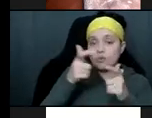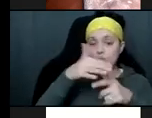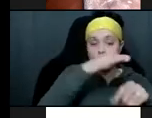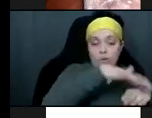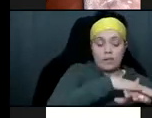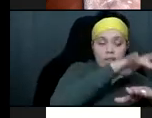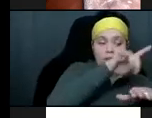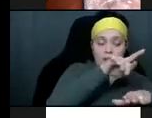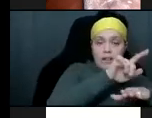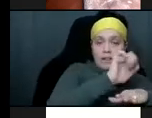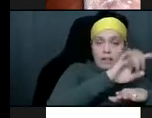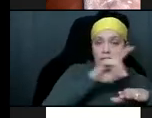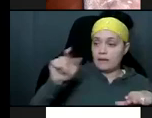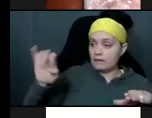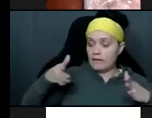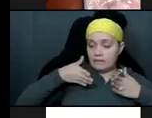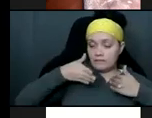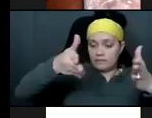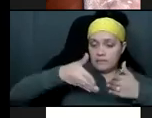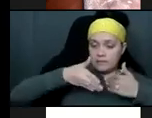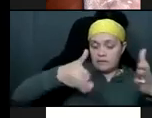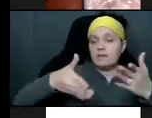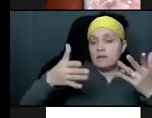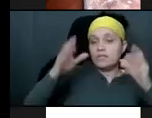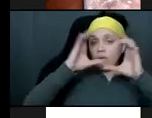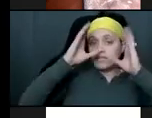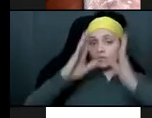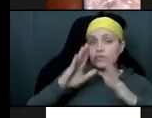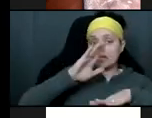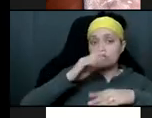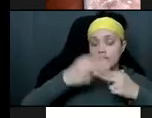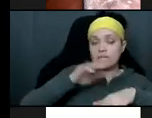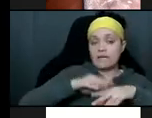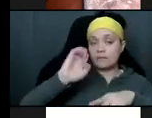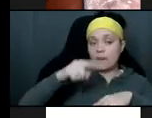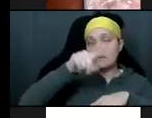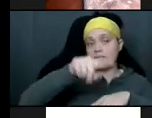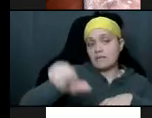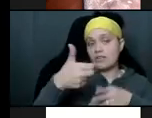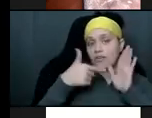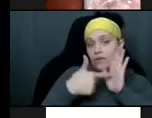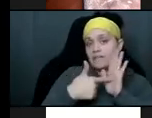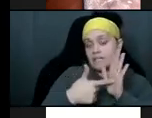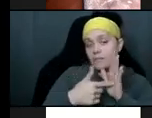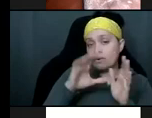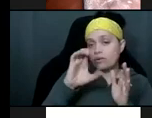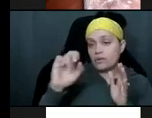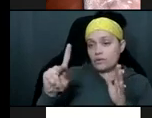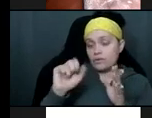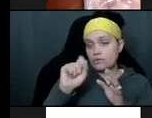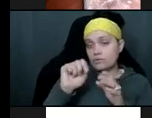masses. Explorers often get their names on the map, and this one is another example, that the Cook